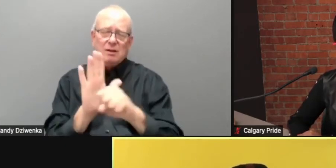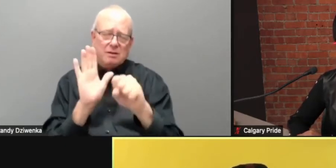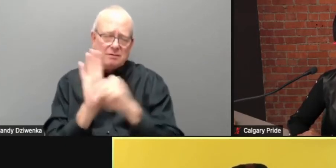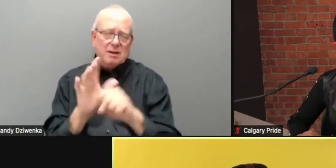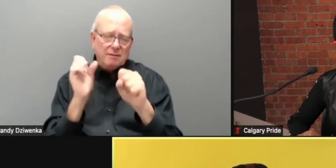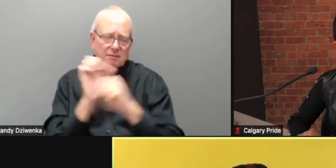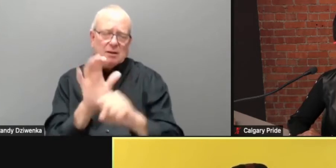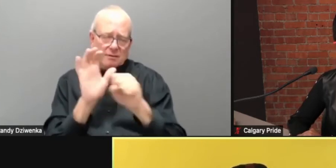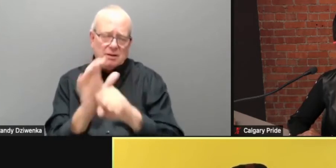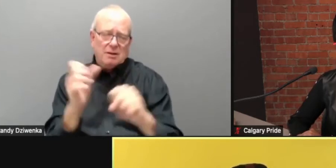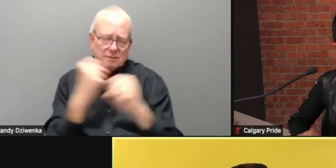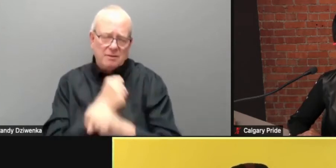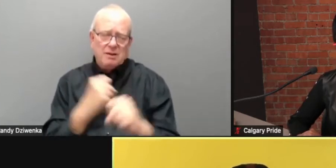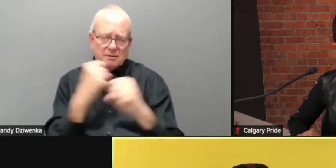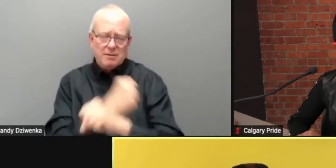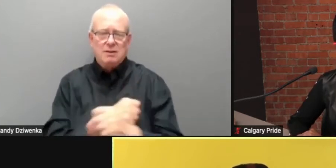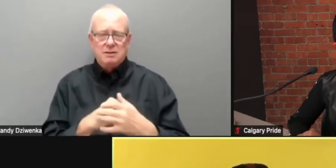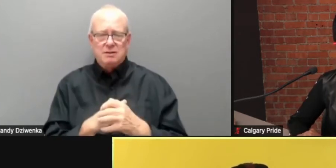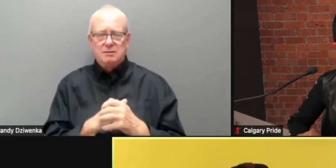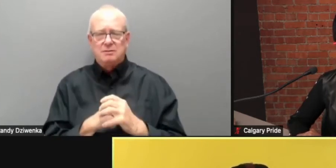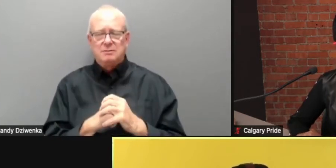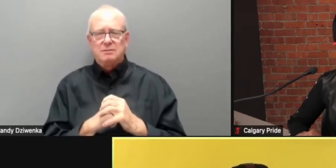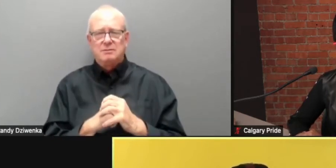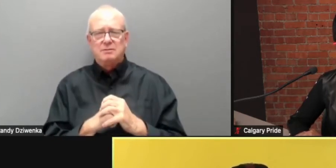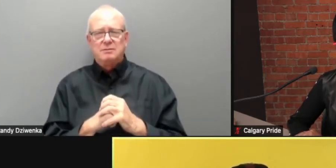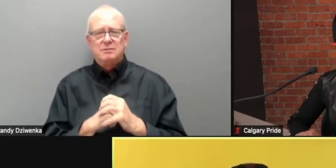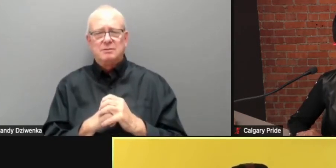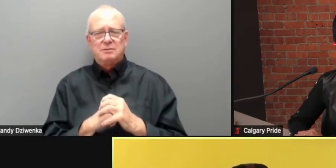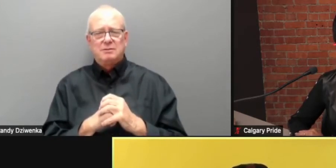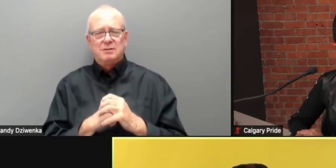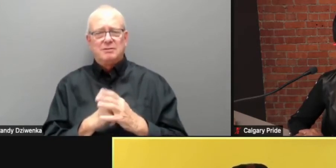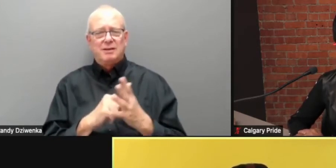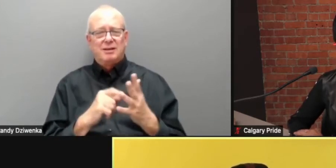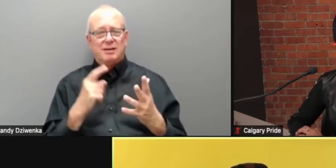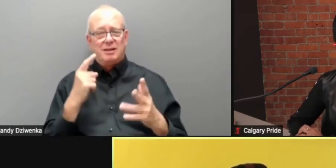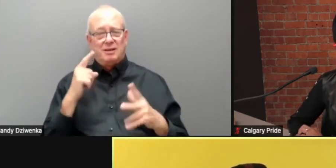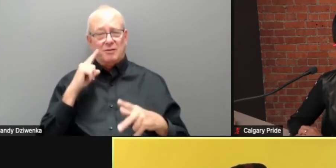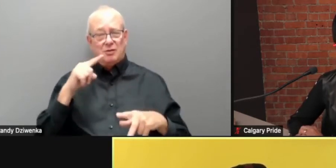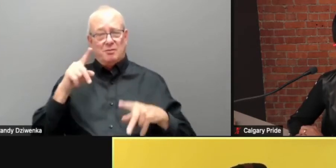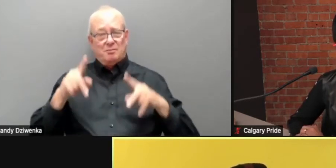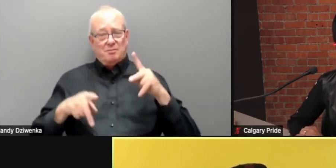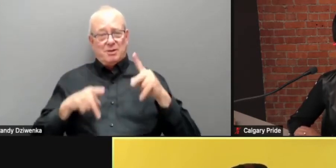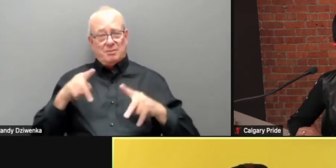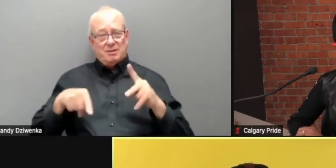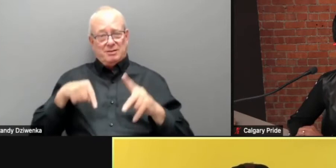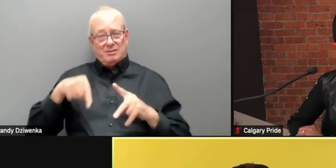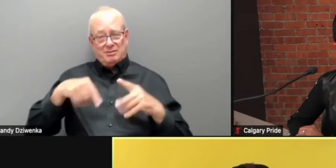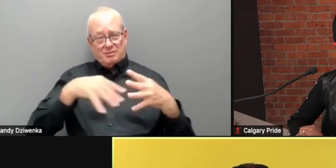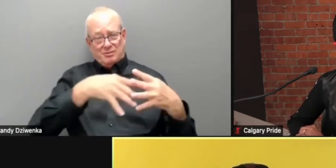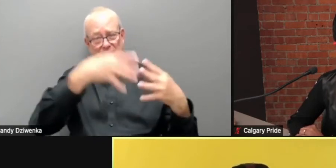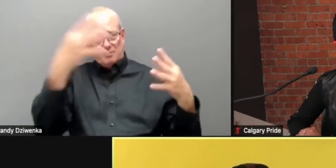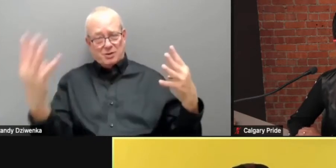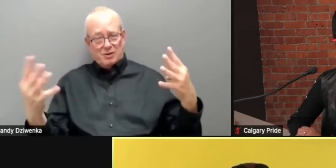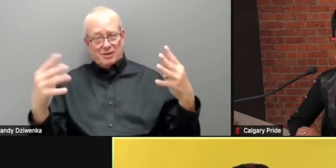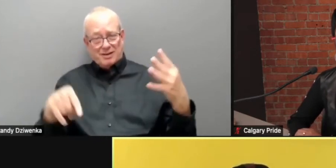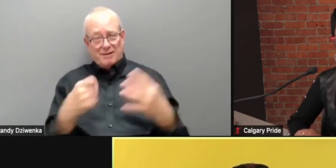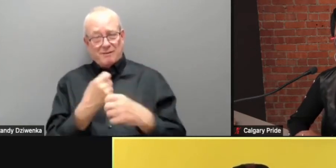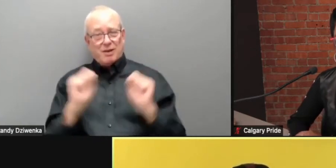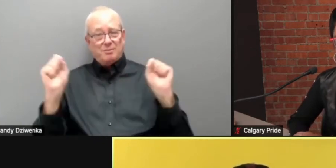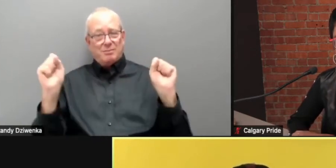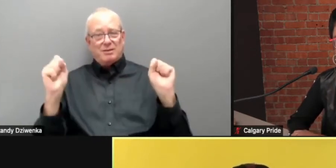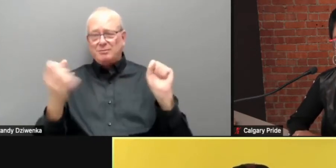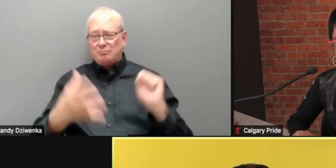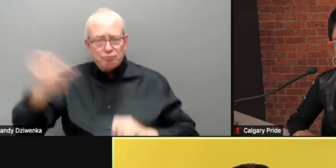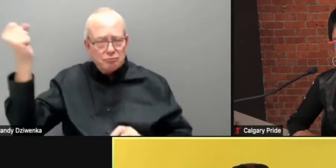community who have been deprived of their freedom, they've been deprived of their basic human rights, and fight